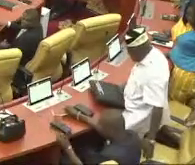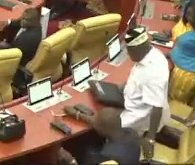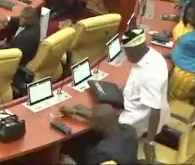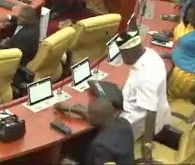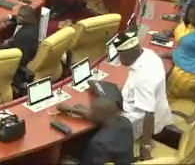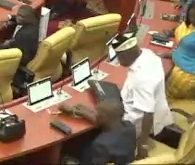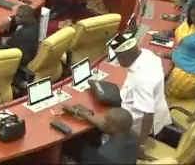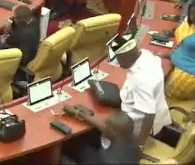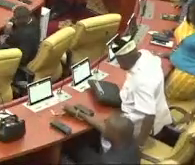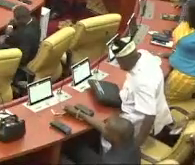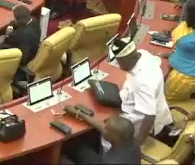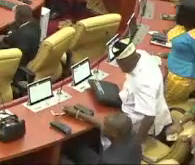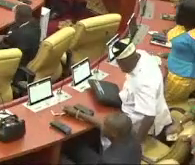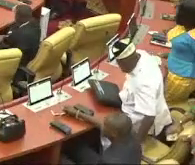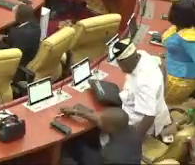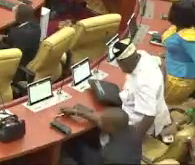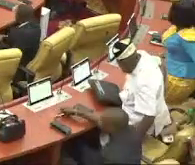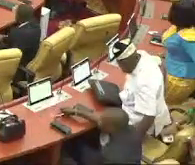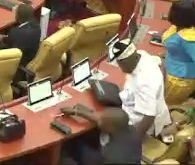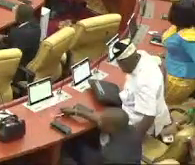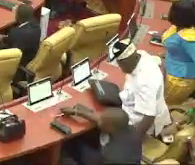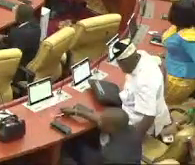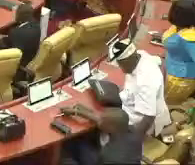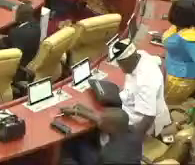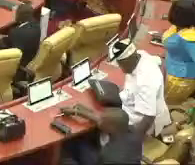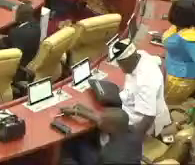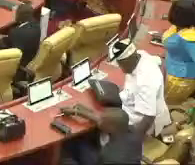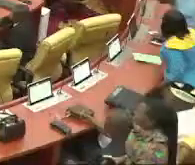Honorable members, please be seated.